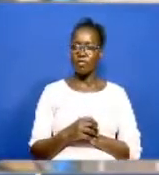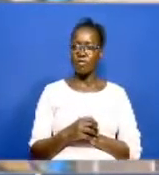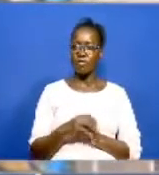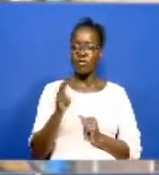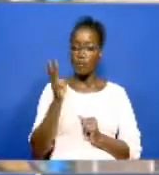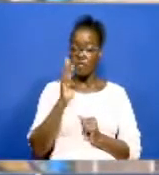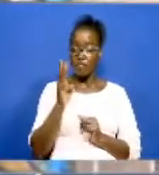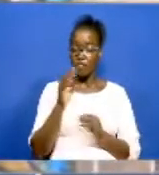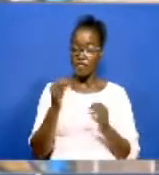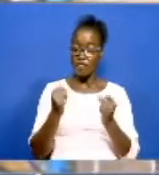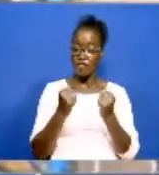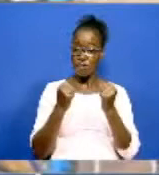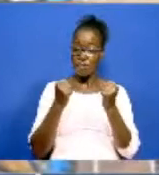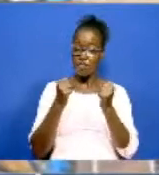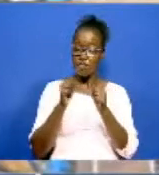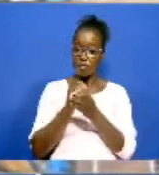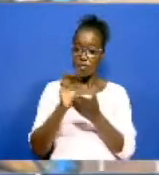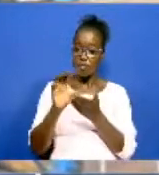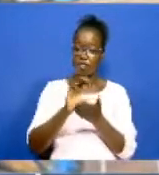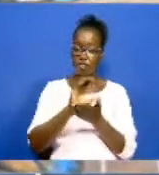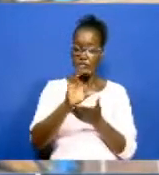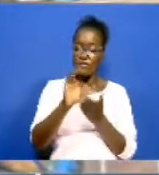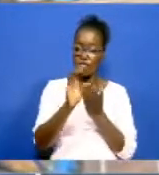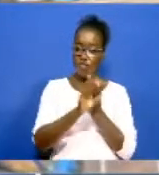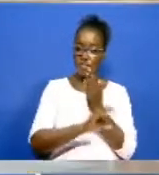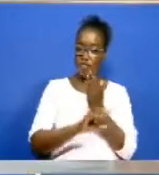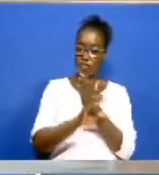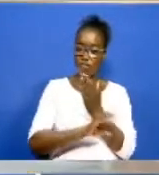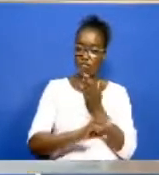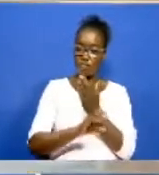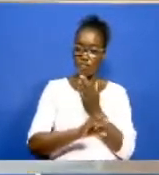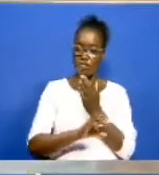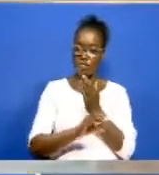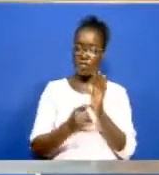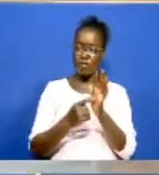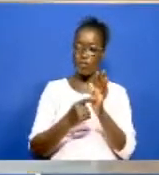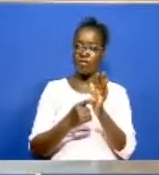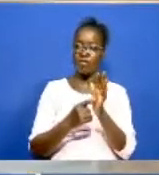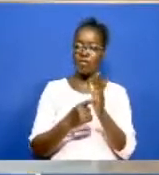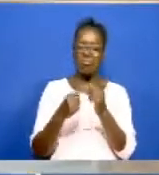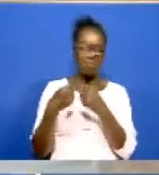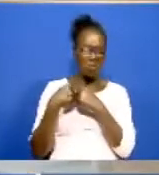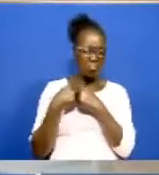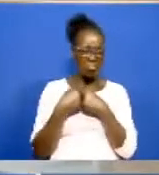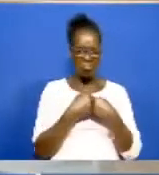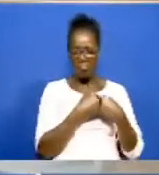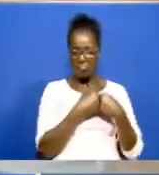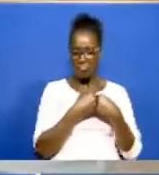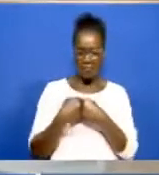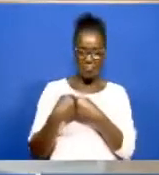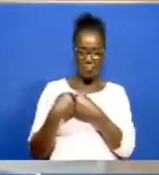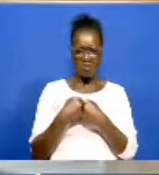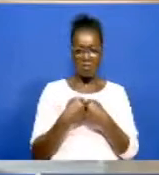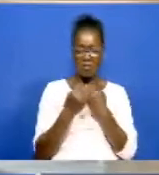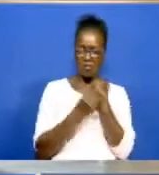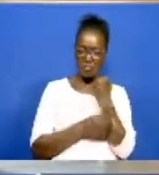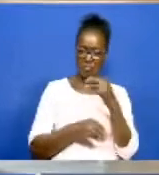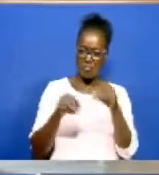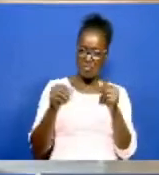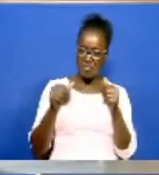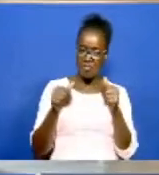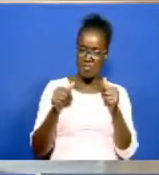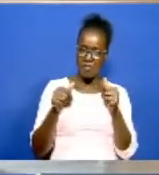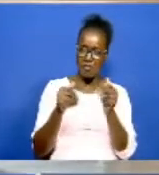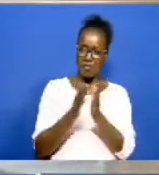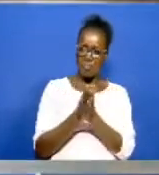Water and energy supply in the country has often been characterized by a number of challenges, including poor quality and